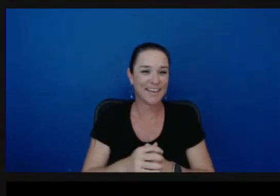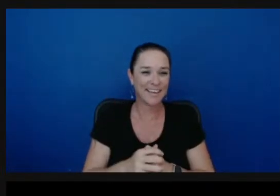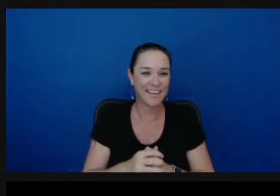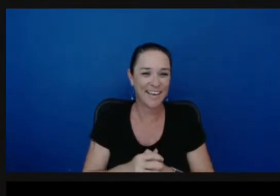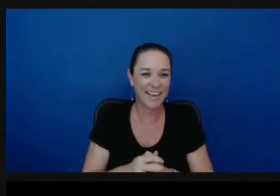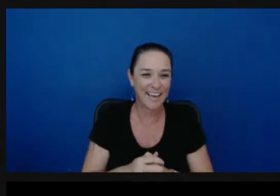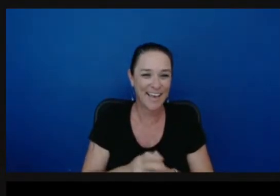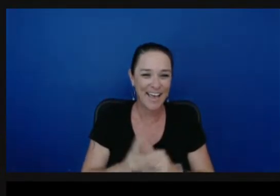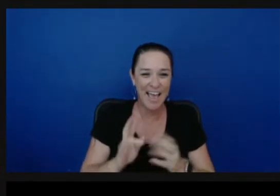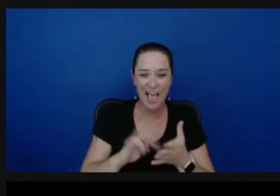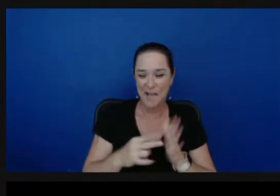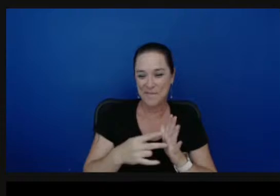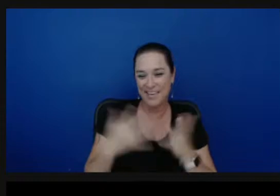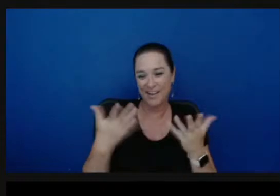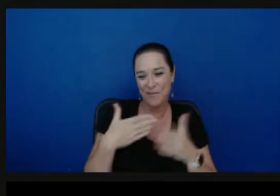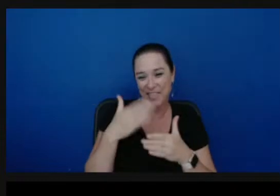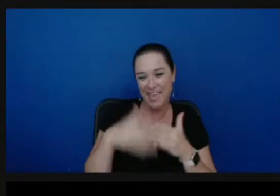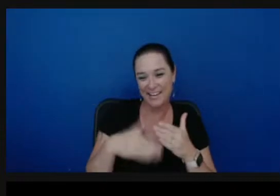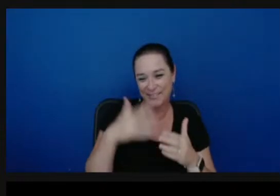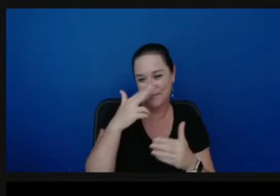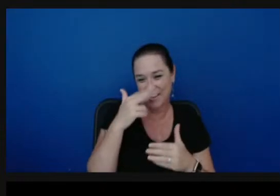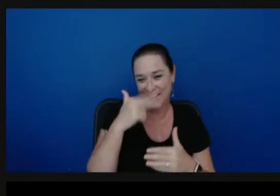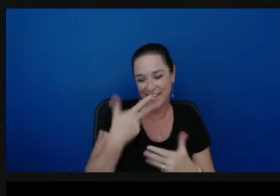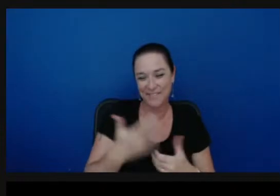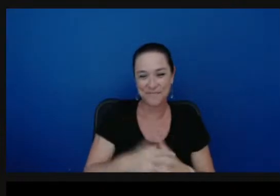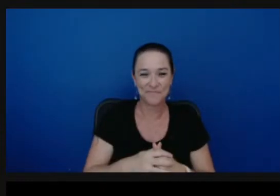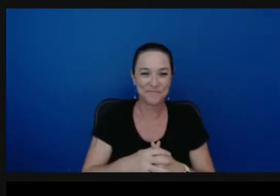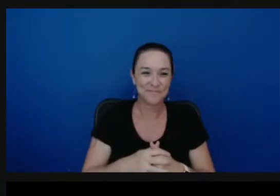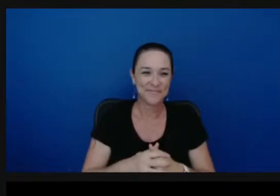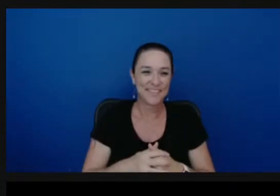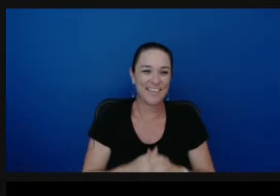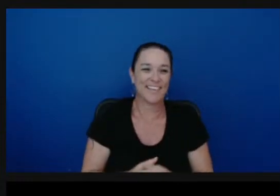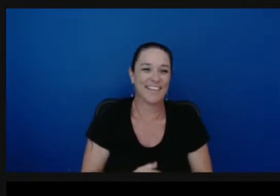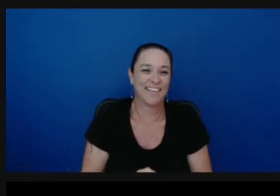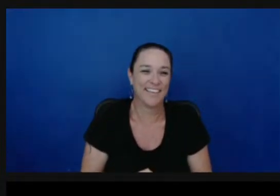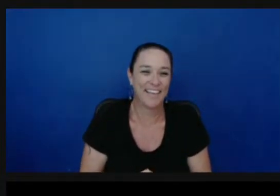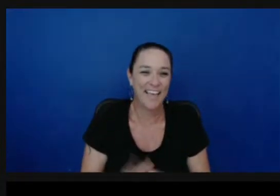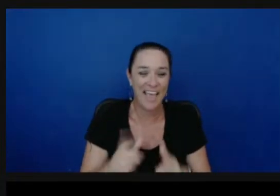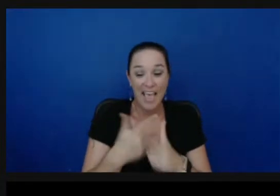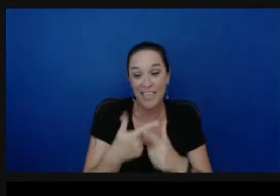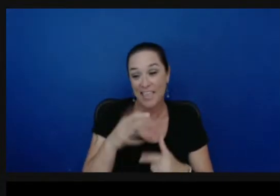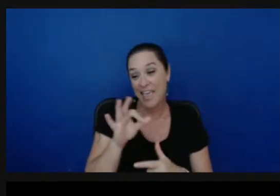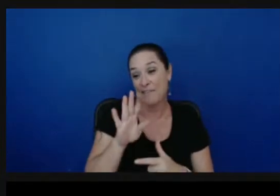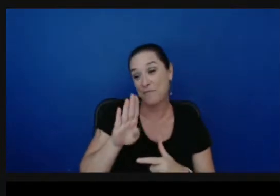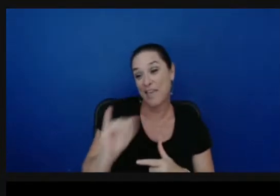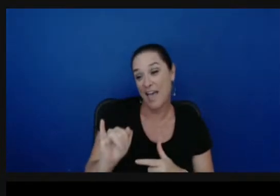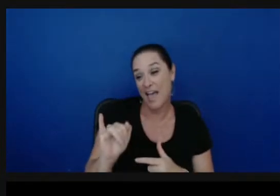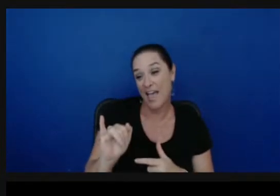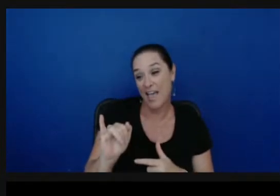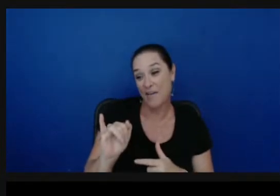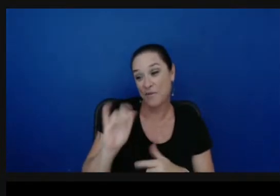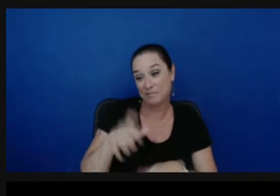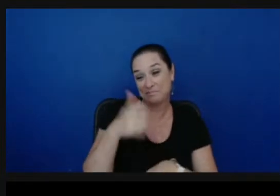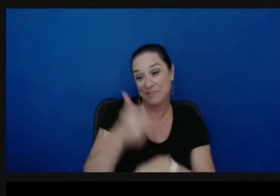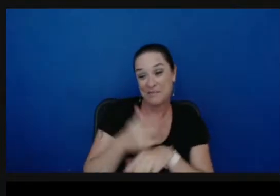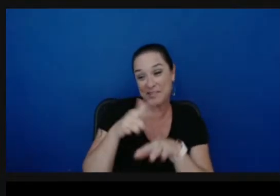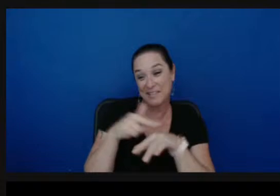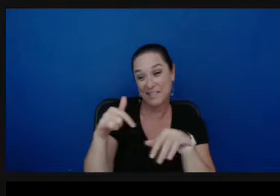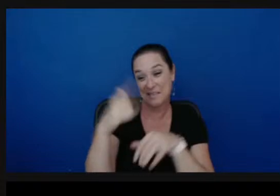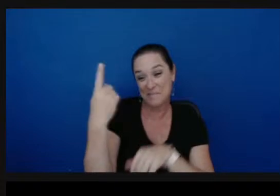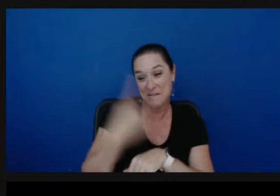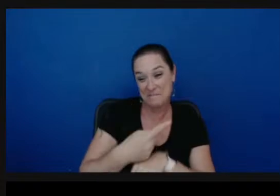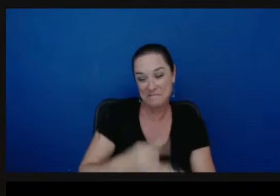The end of it's just kind of funny, you know, the whole, and then the FBI happened to be founded the same day, or you know,